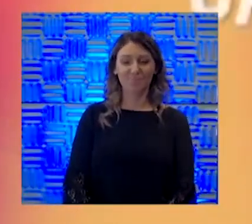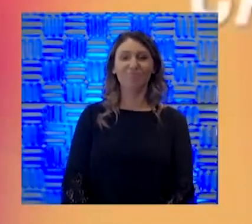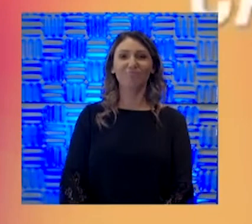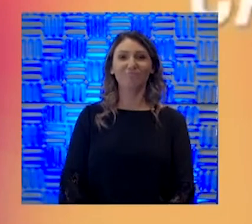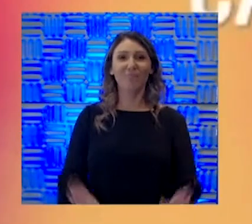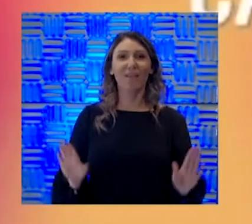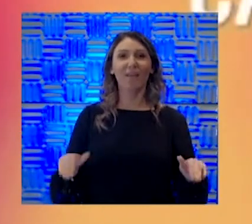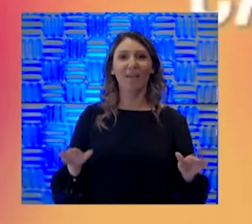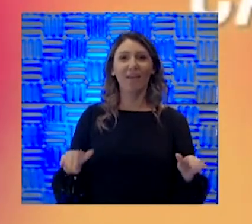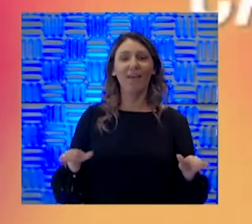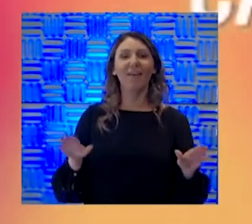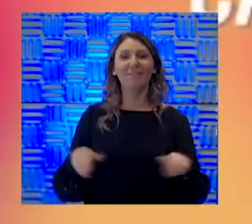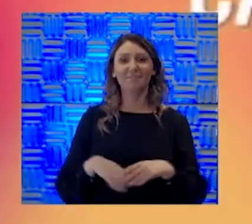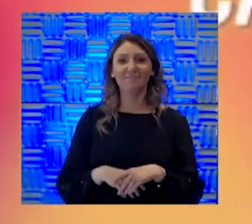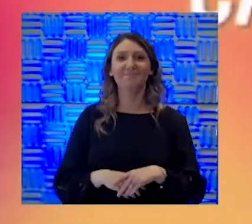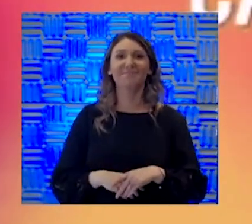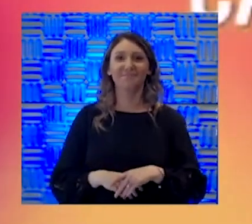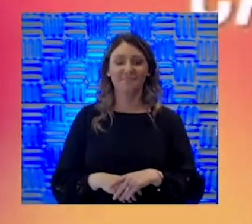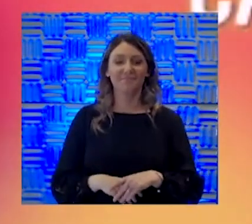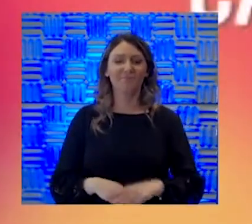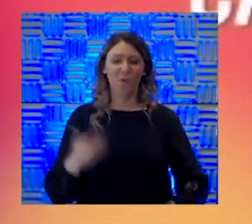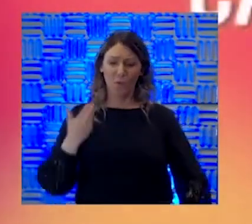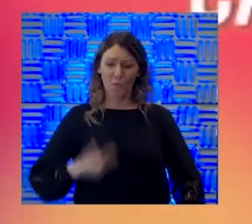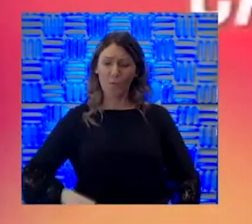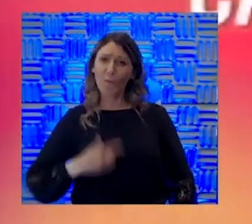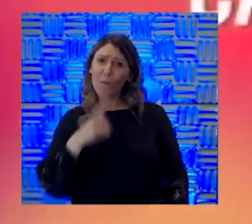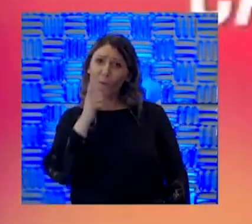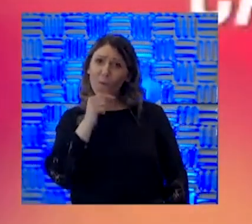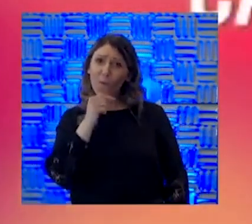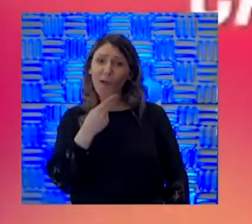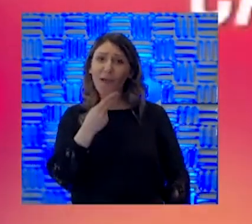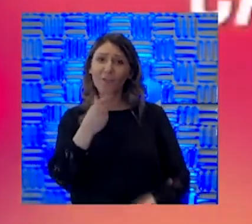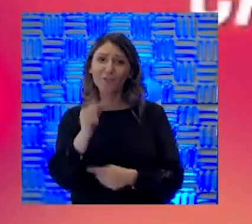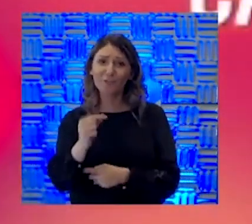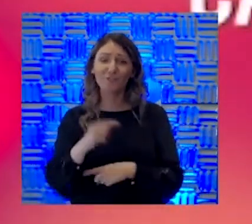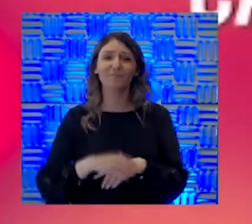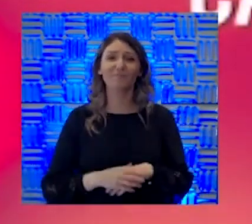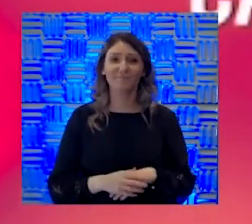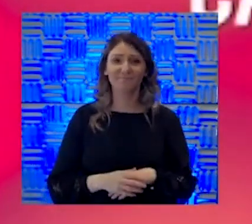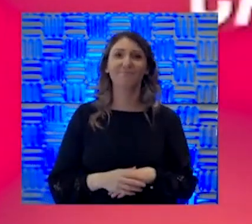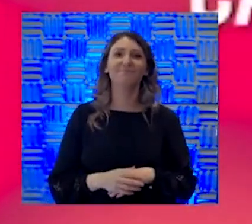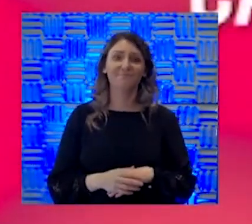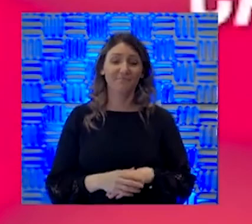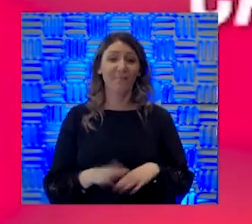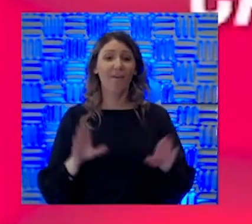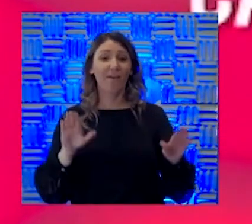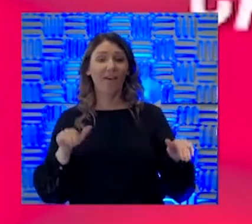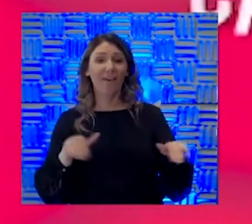Hey. Yo, this is HG. Hey.